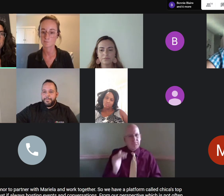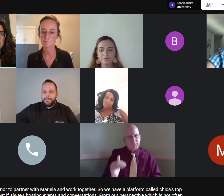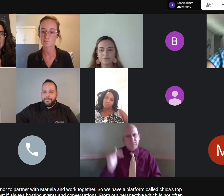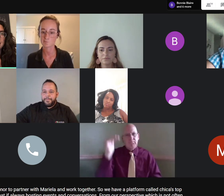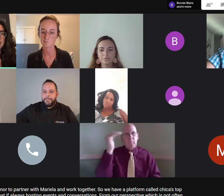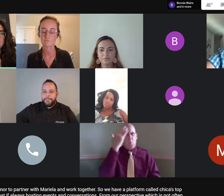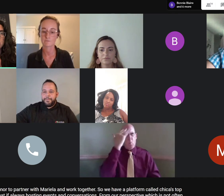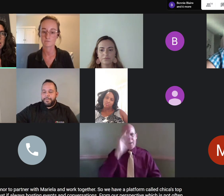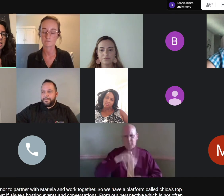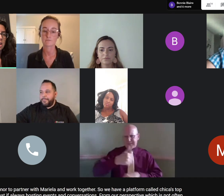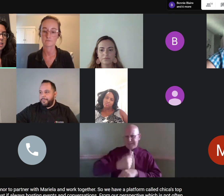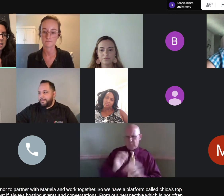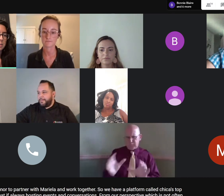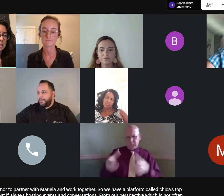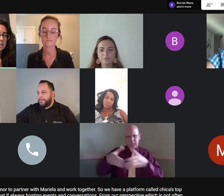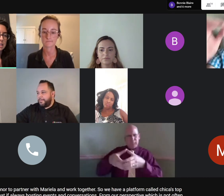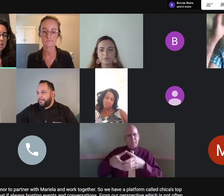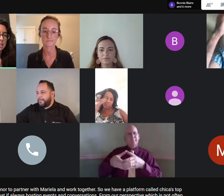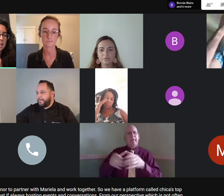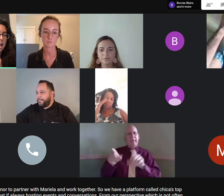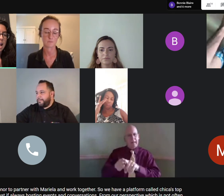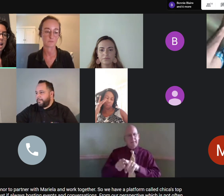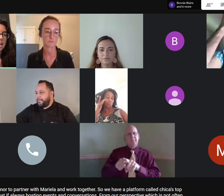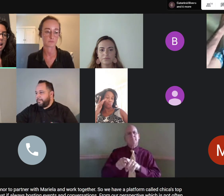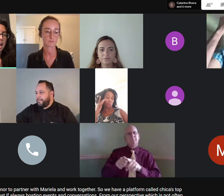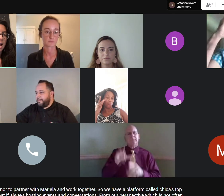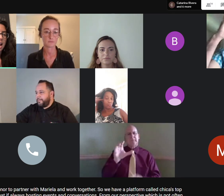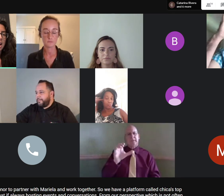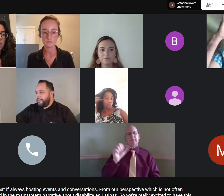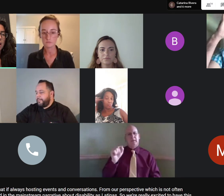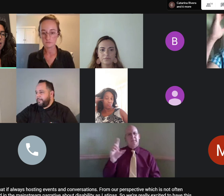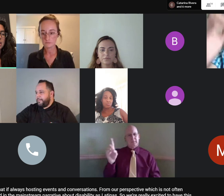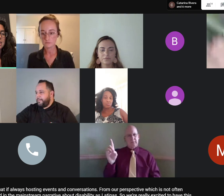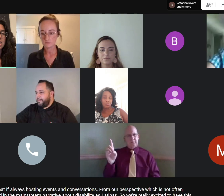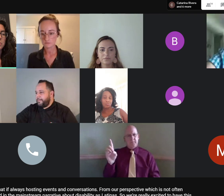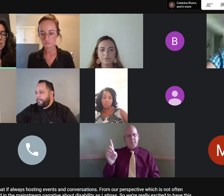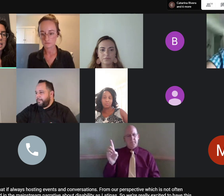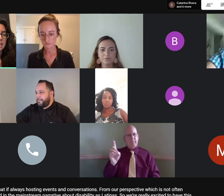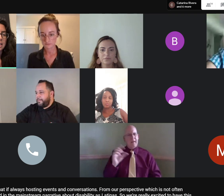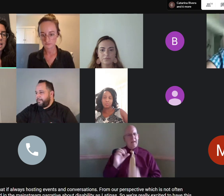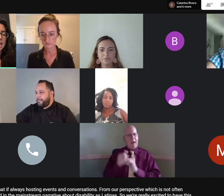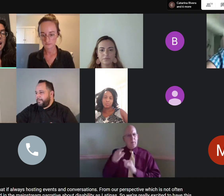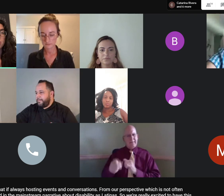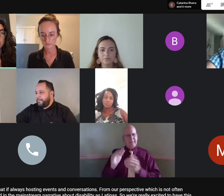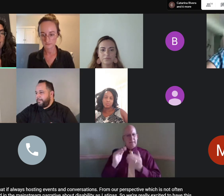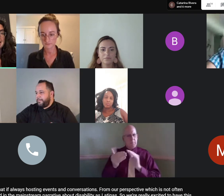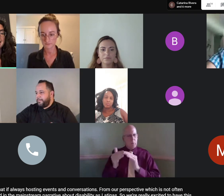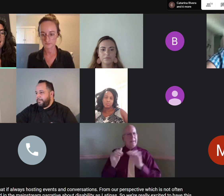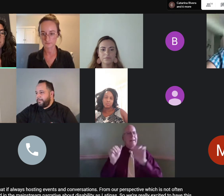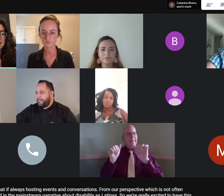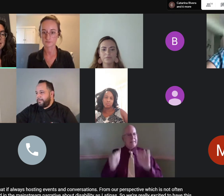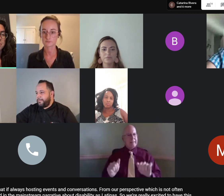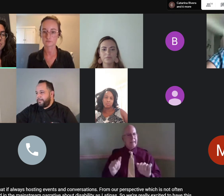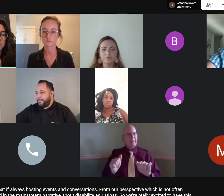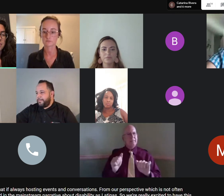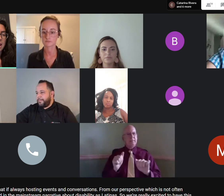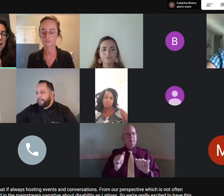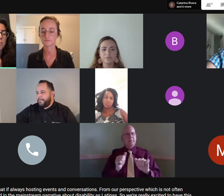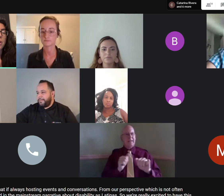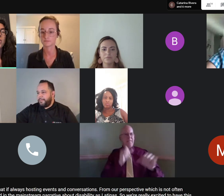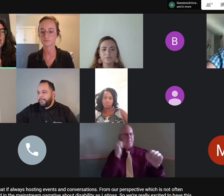built a community like Chicas Talk Disability, and how having this community can counteract